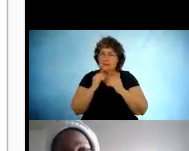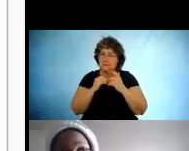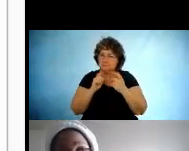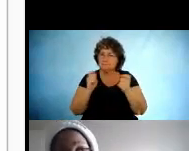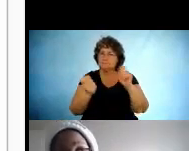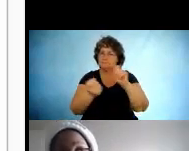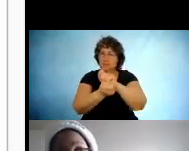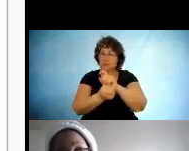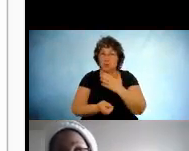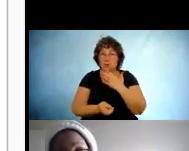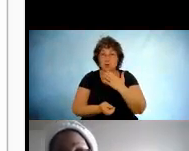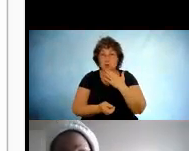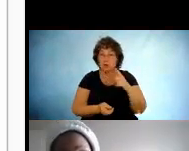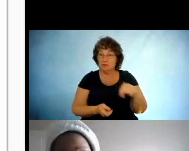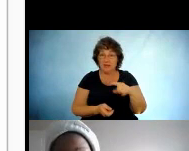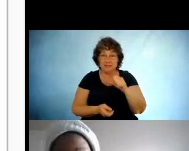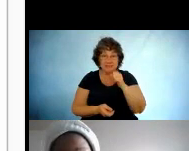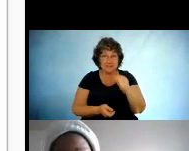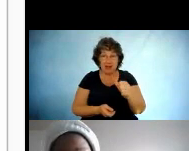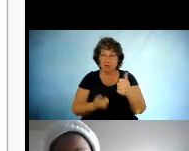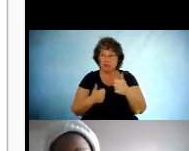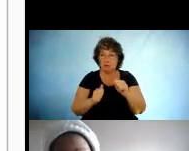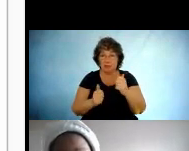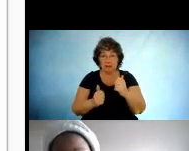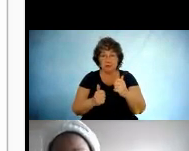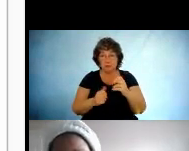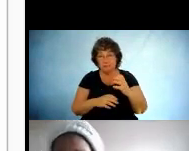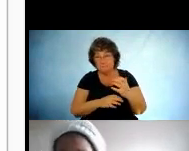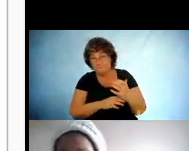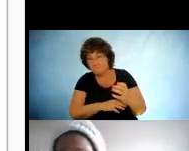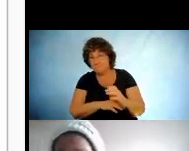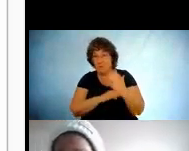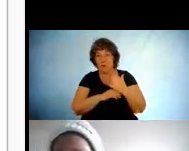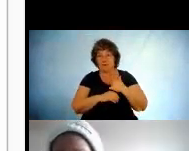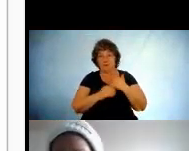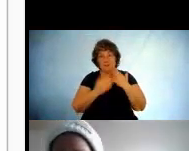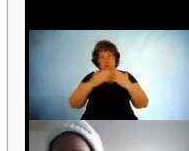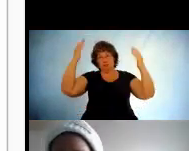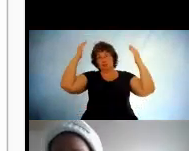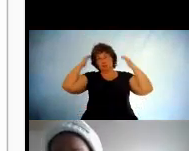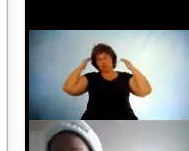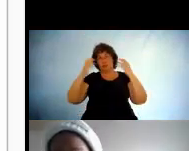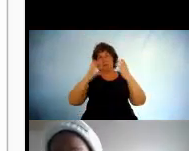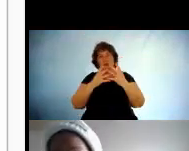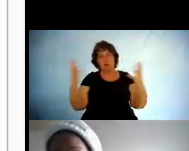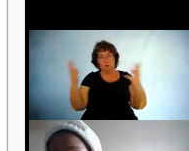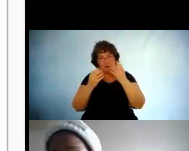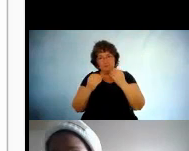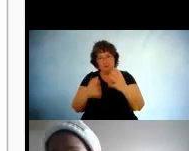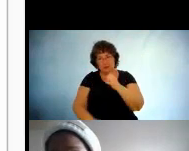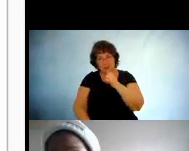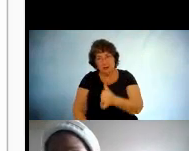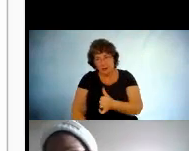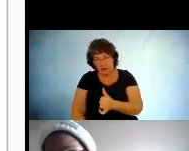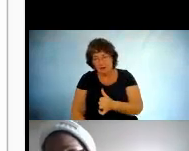involvement when it came to me trying to process my disability and adjust to it. So that's the advice I would give to those working with students